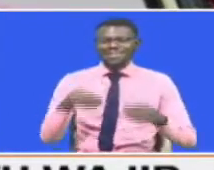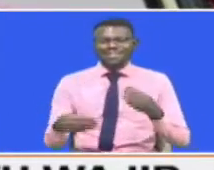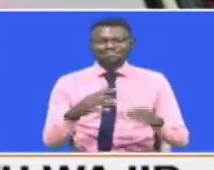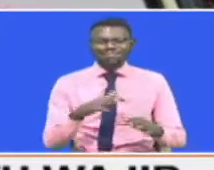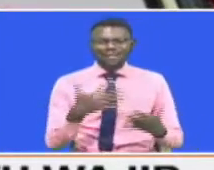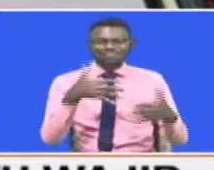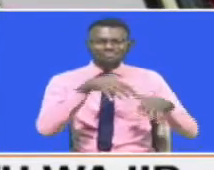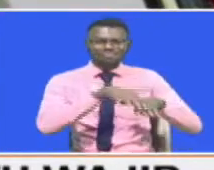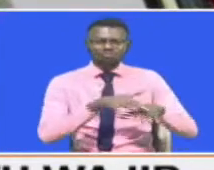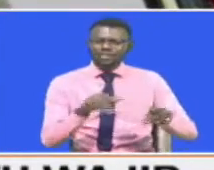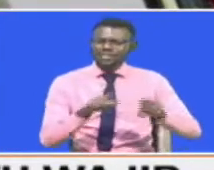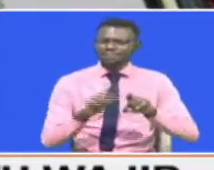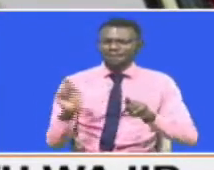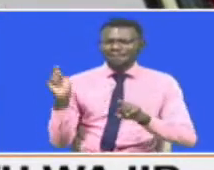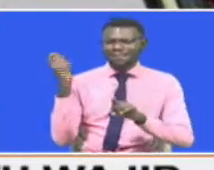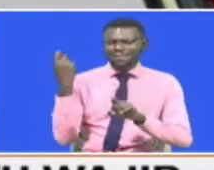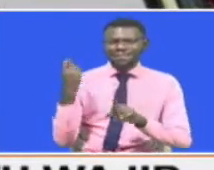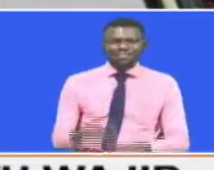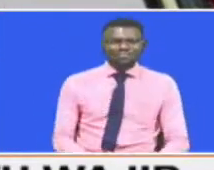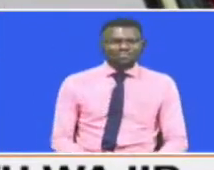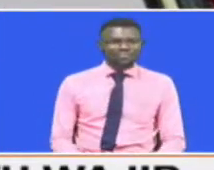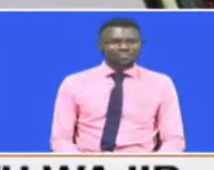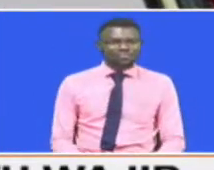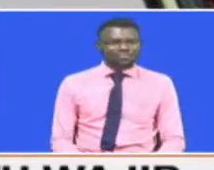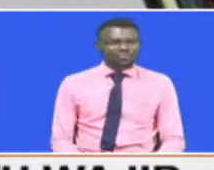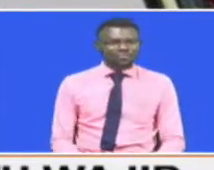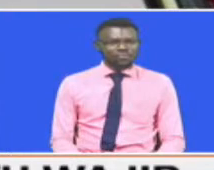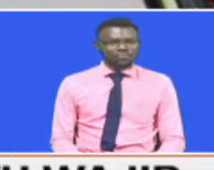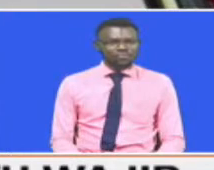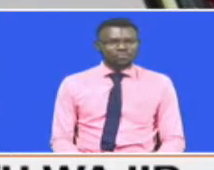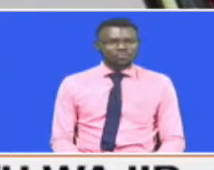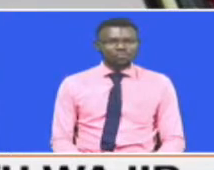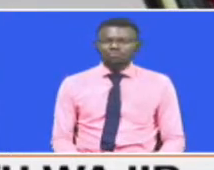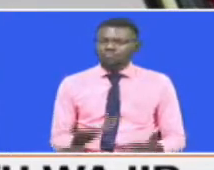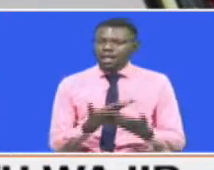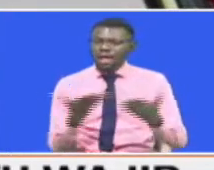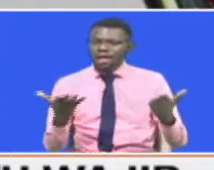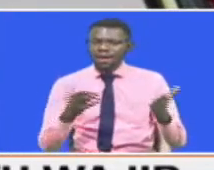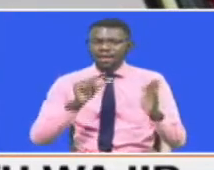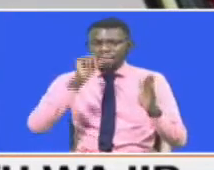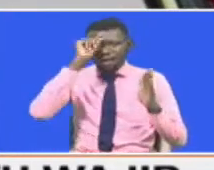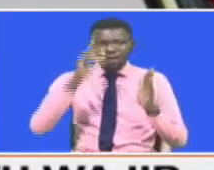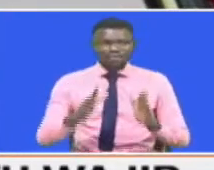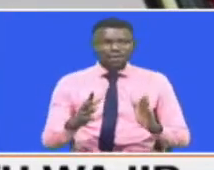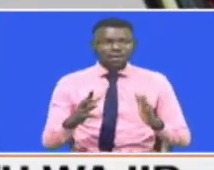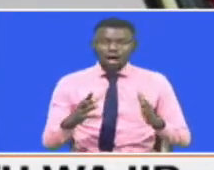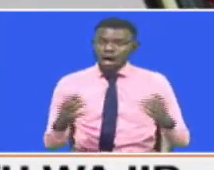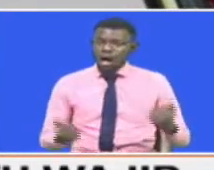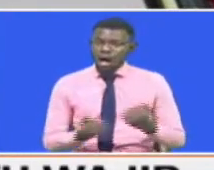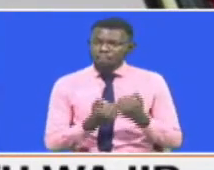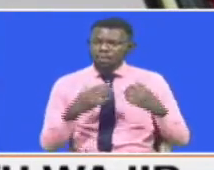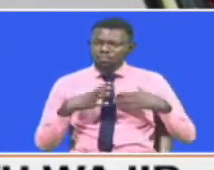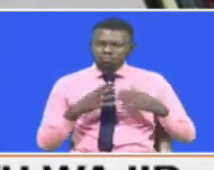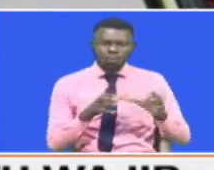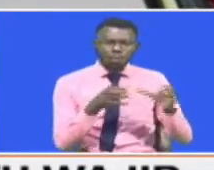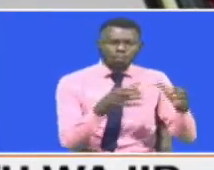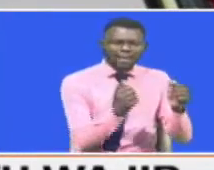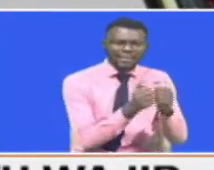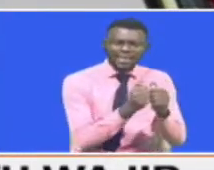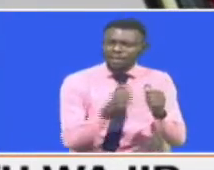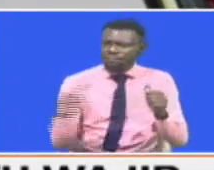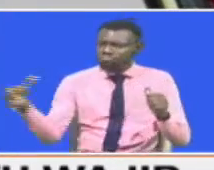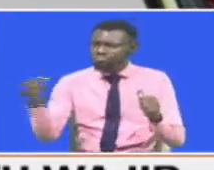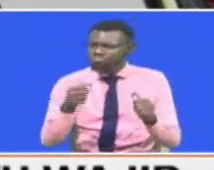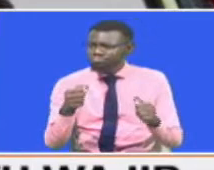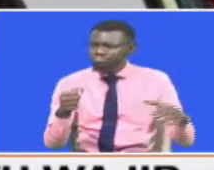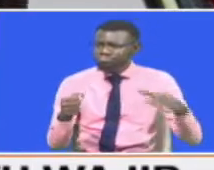mainstreaming in our Republic of Kenya. Such that when a governor employs 10 people, can we have a percentage,